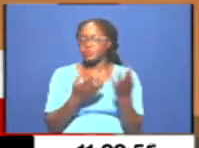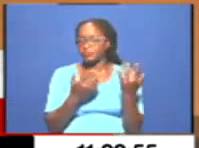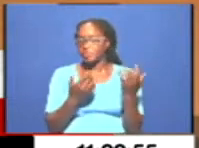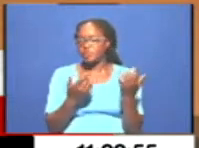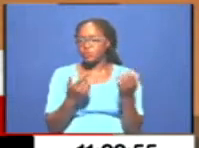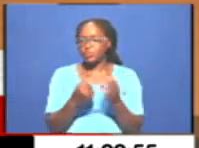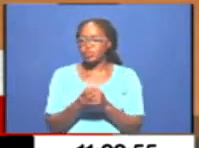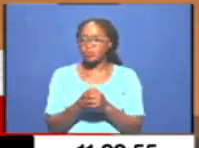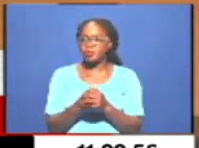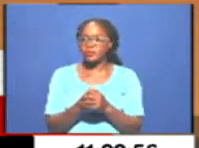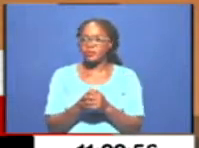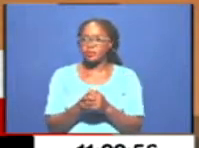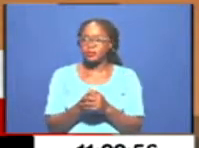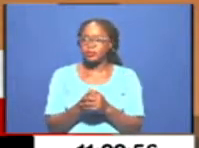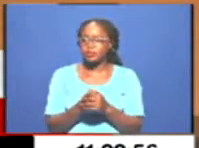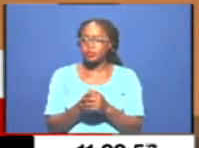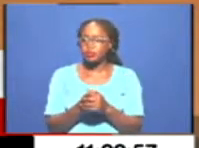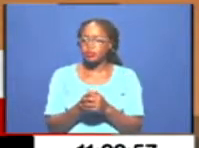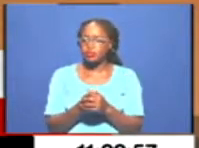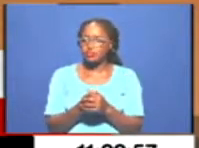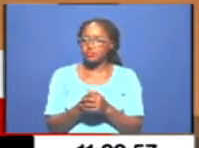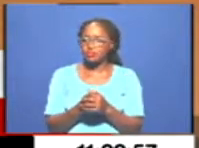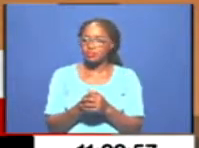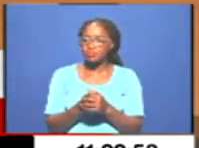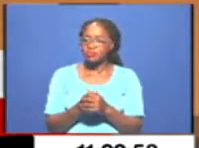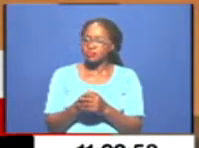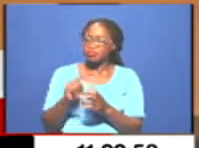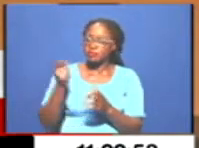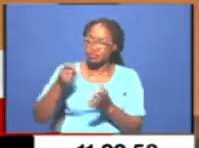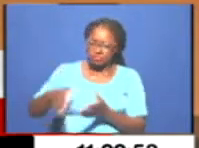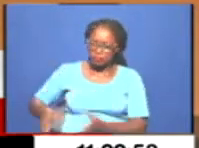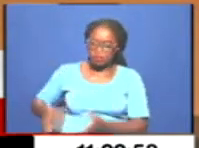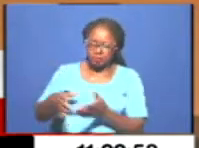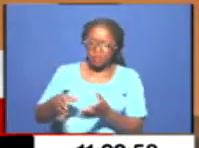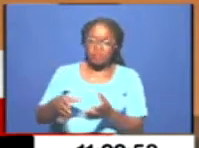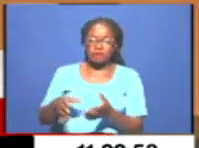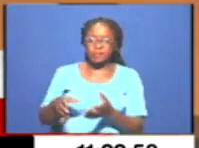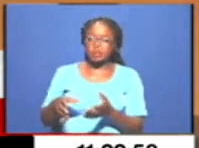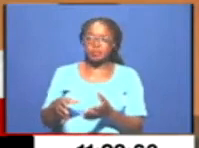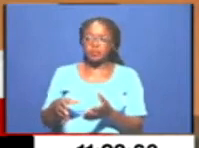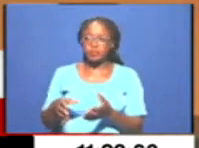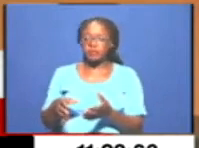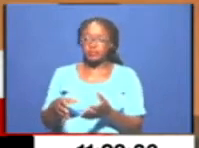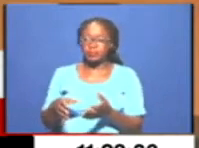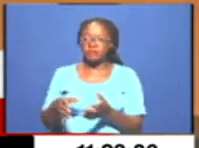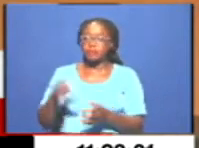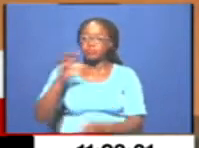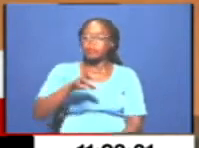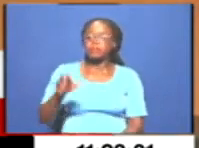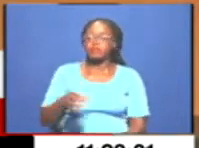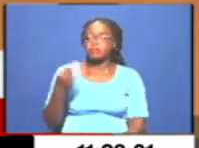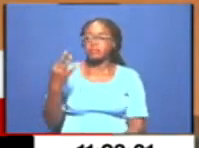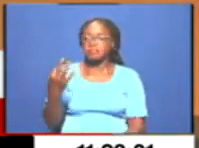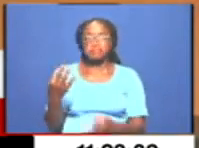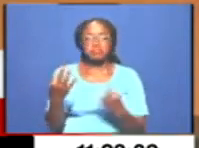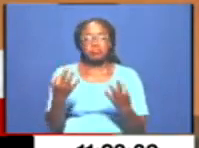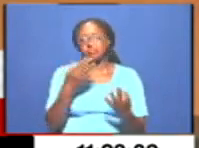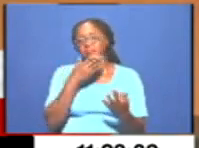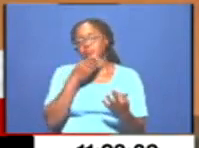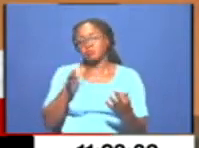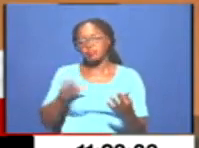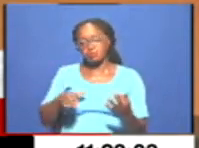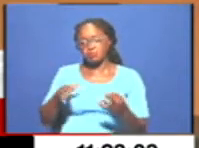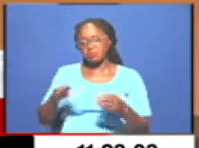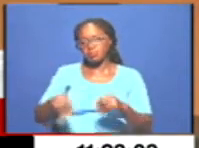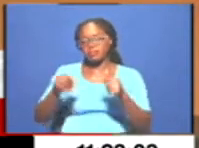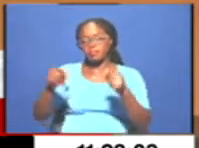Mm-hmm. And as you've mentioned, we have Kenya rugby men's and basketball 3x3, both men and women, which have qualified.